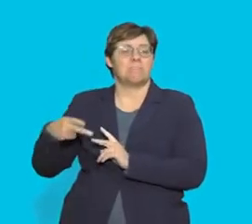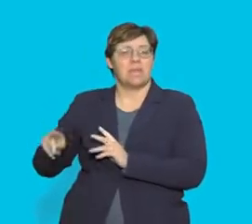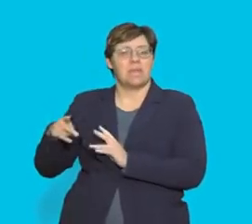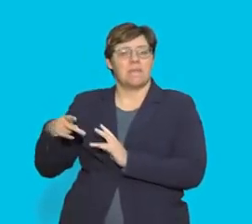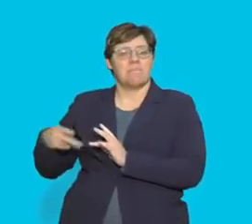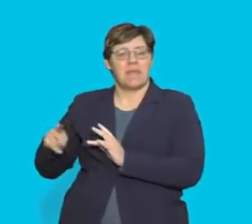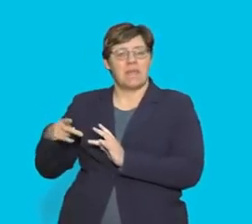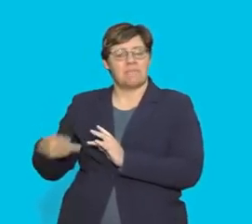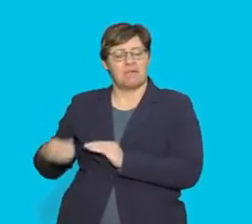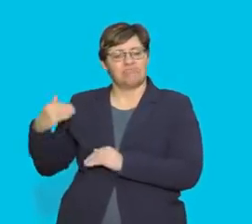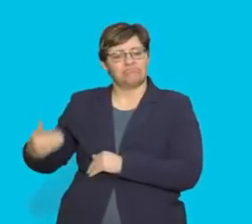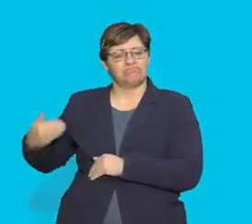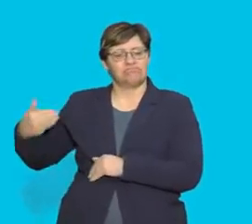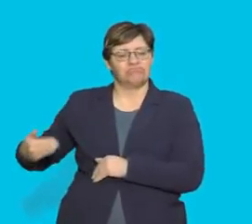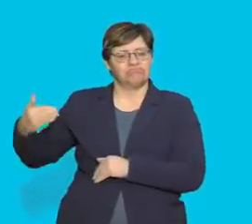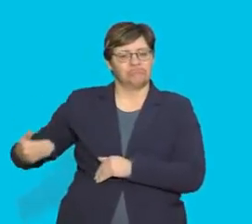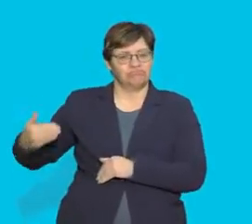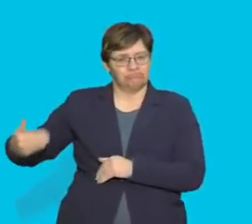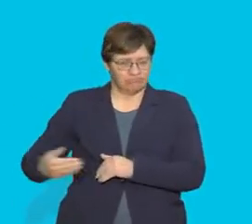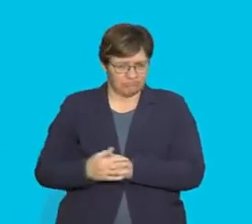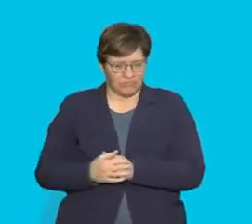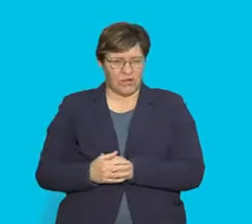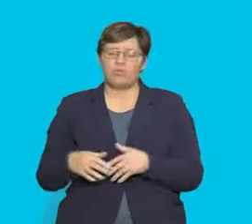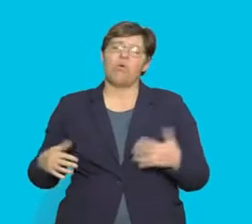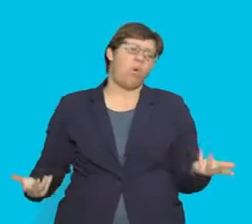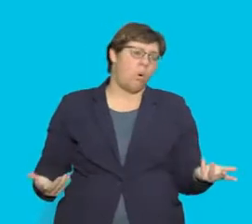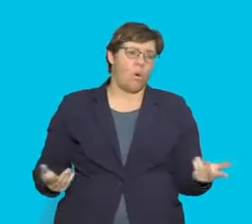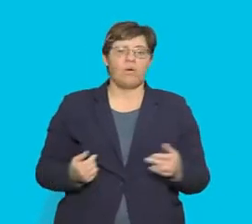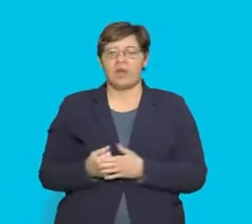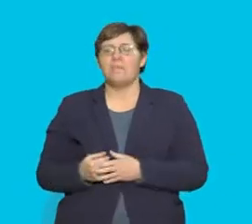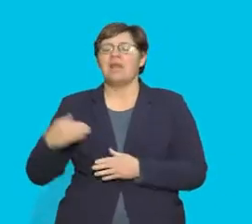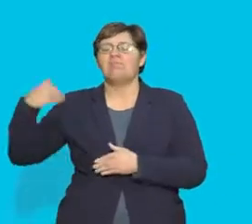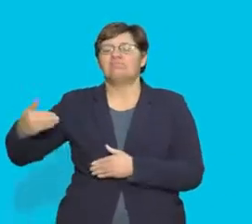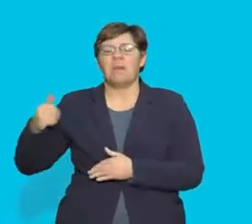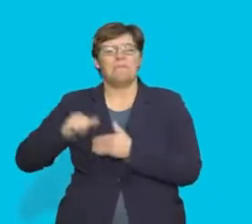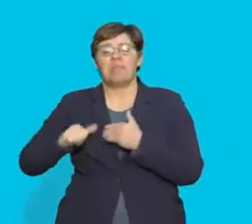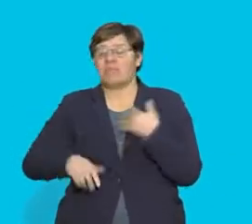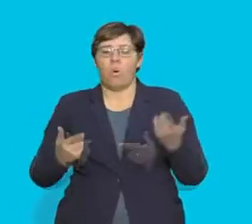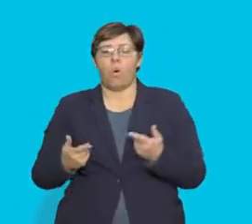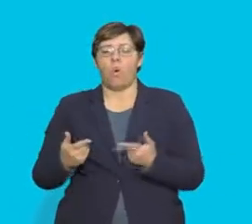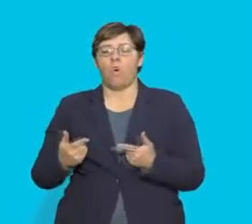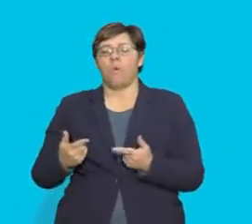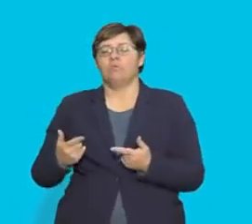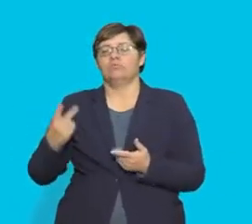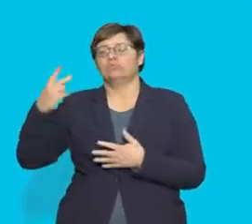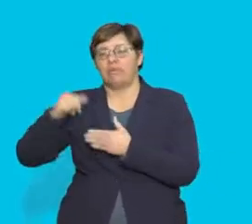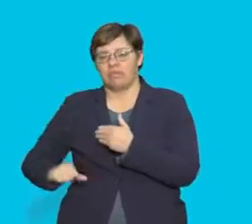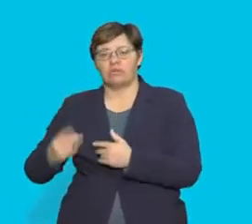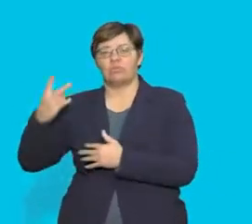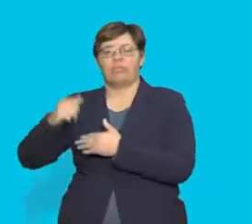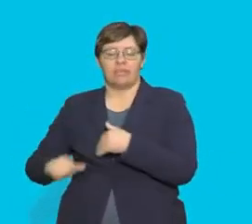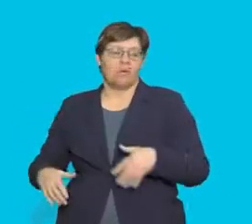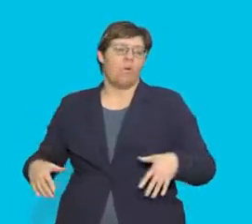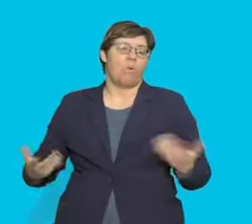that you make on a regular basis. Or rather, let's not call it monthly. Let's say it is a regular payment that a person makes, because